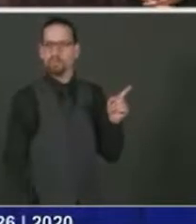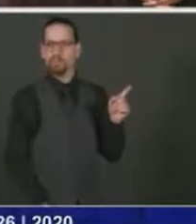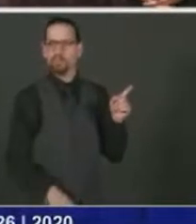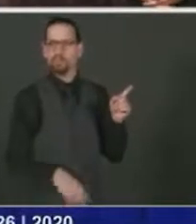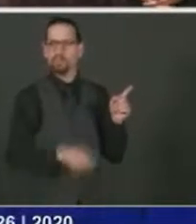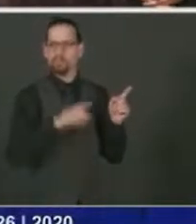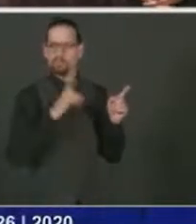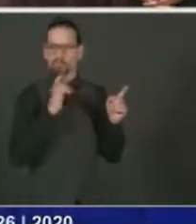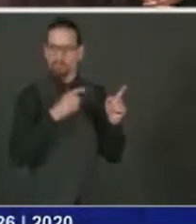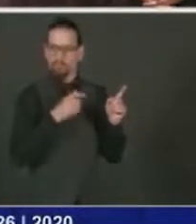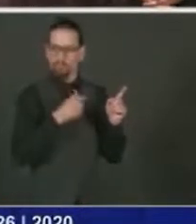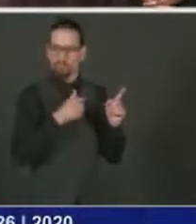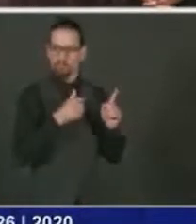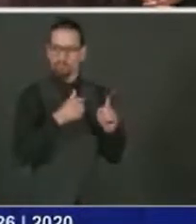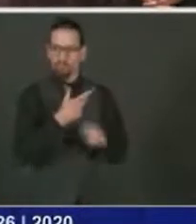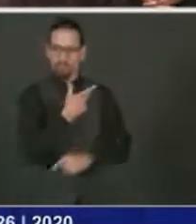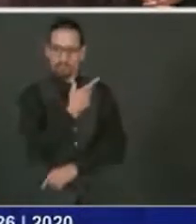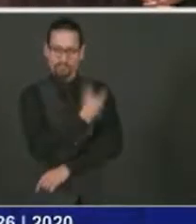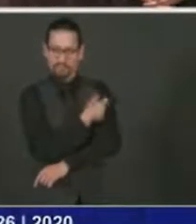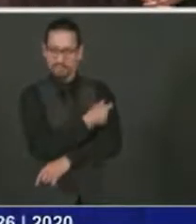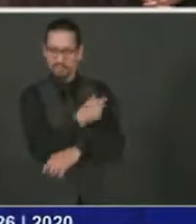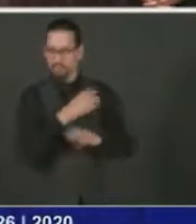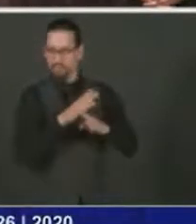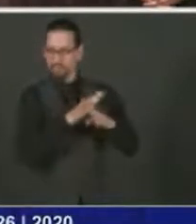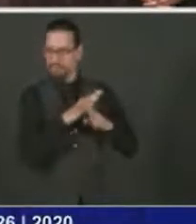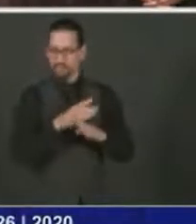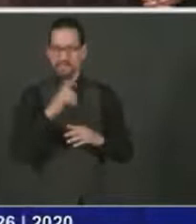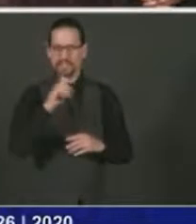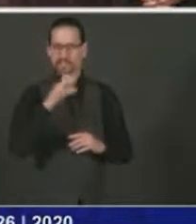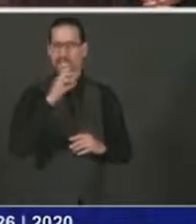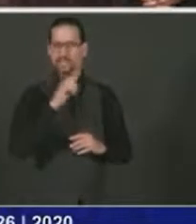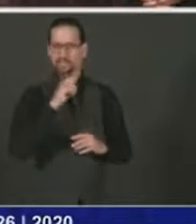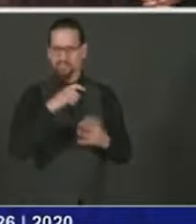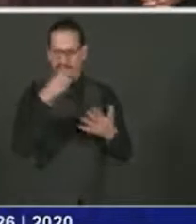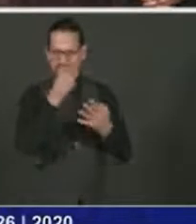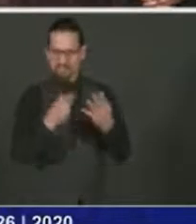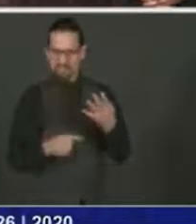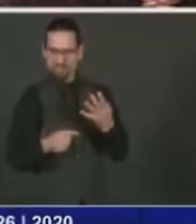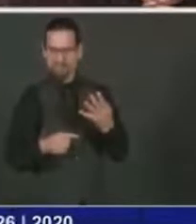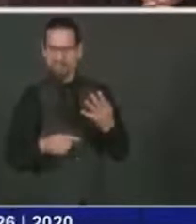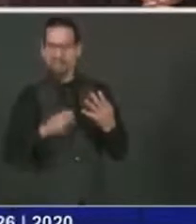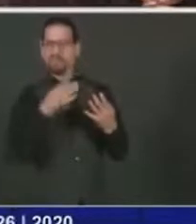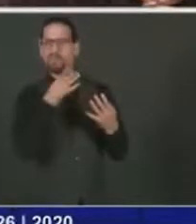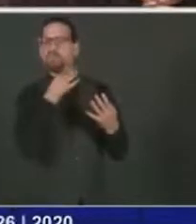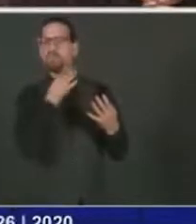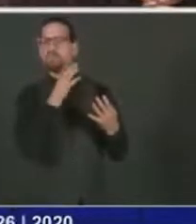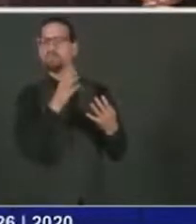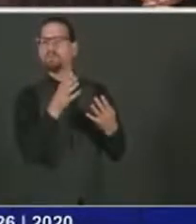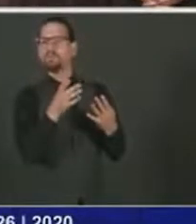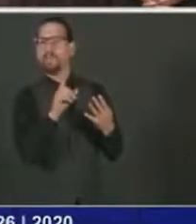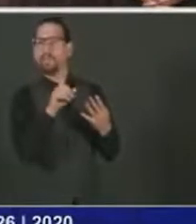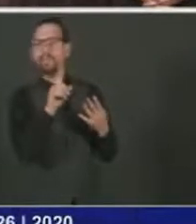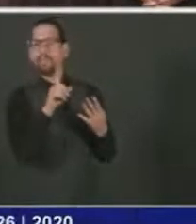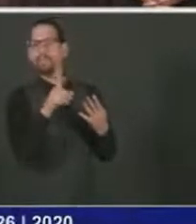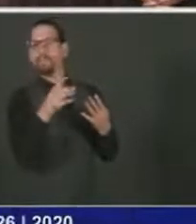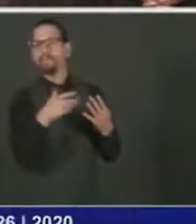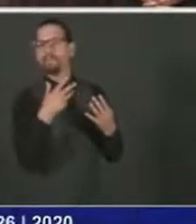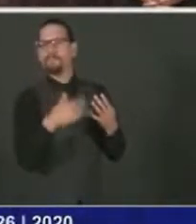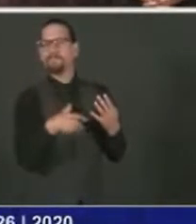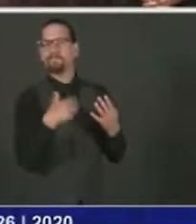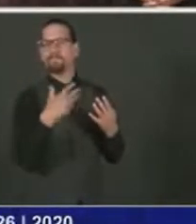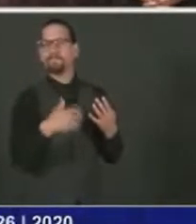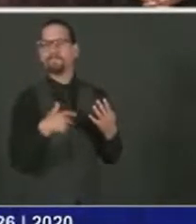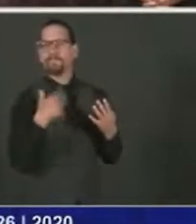of immunizations. Can you give us what's the age of children who are in